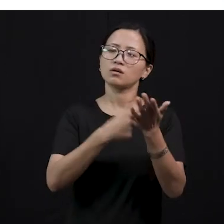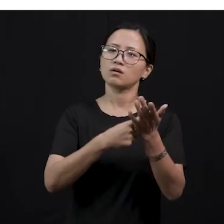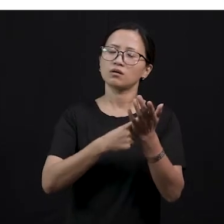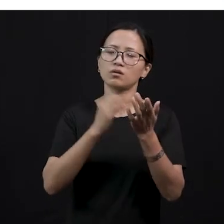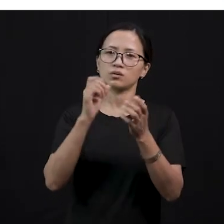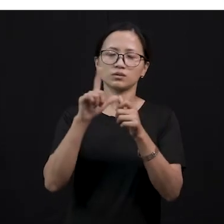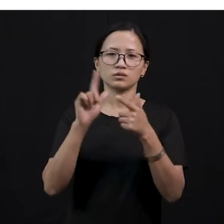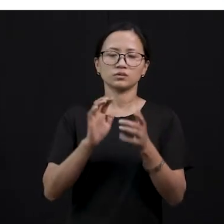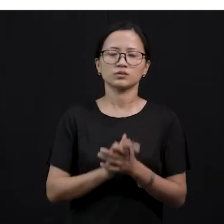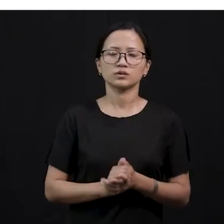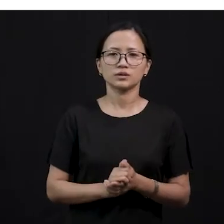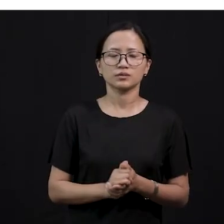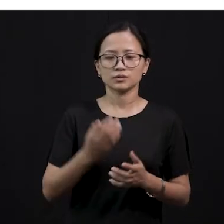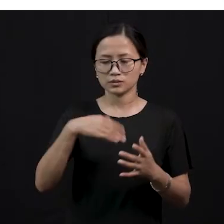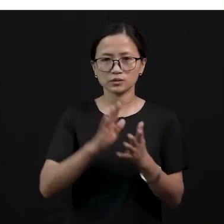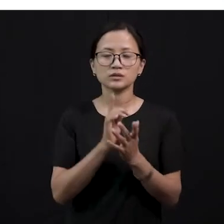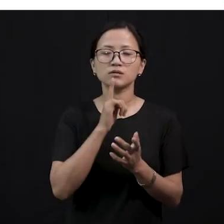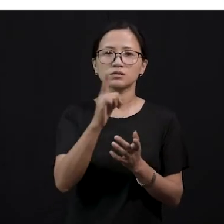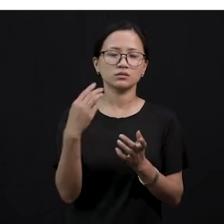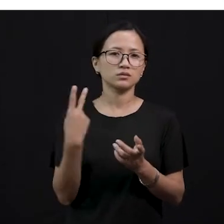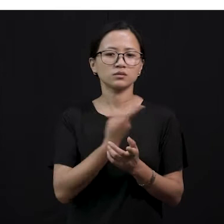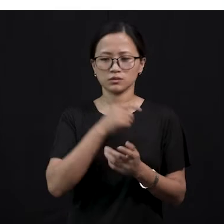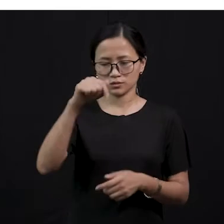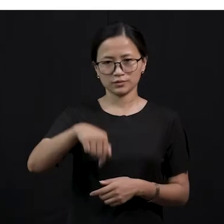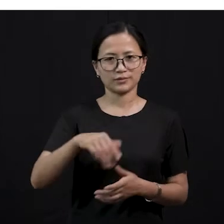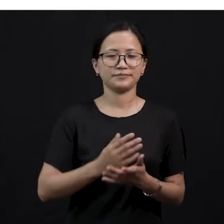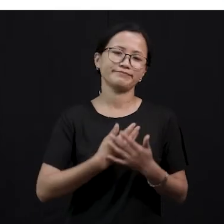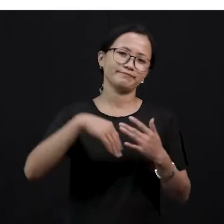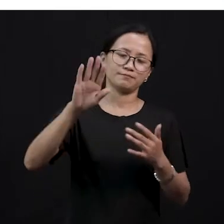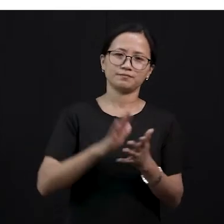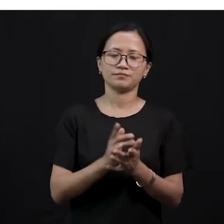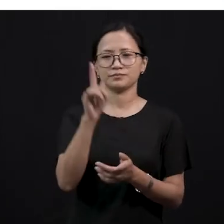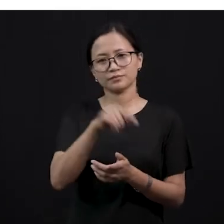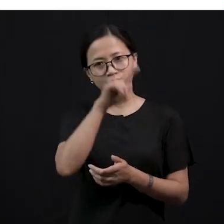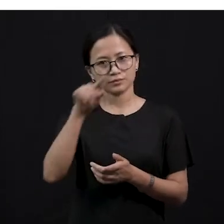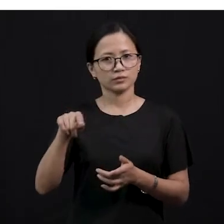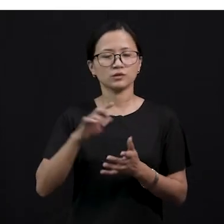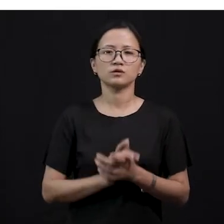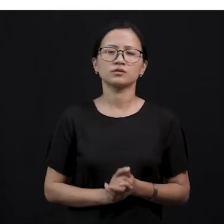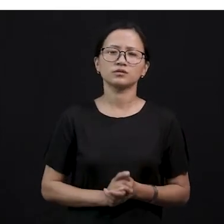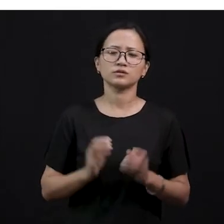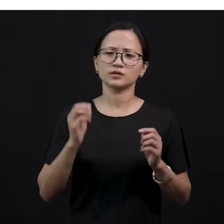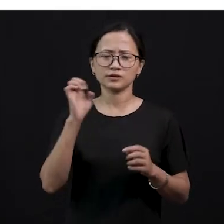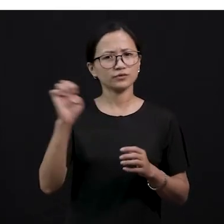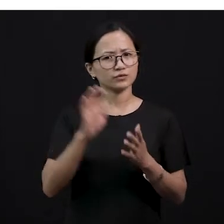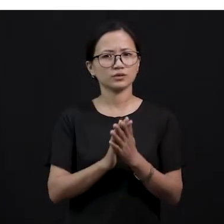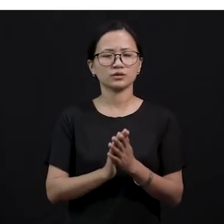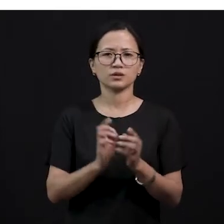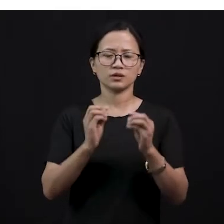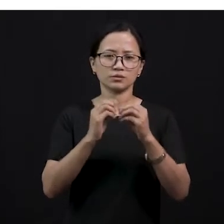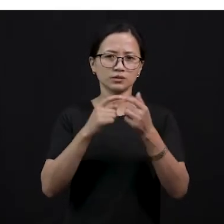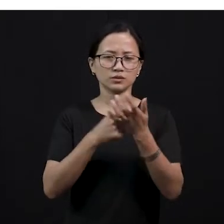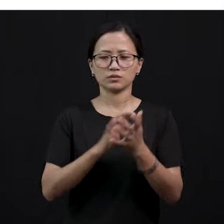comes into scanner, because they are the ones who are going to tell us that this went wrong. Even with the bureaucrats, if you feel that